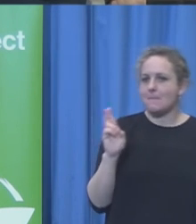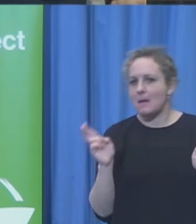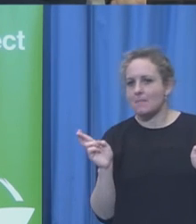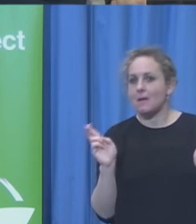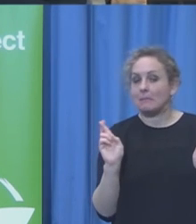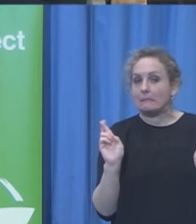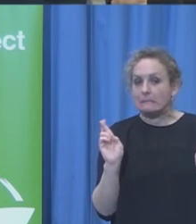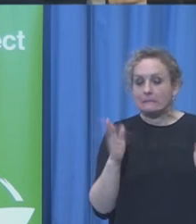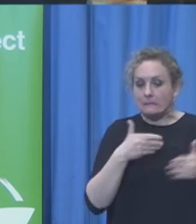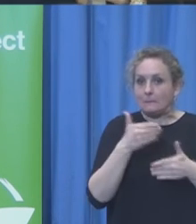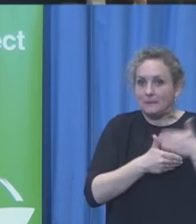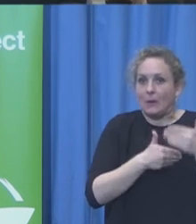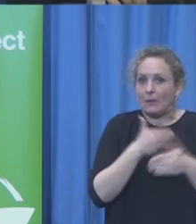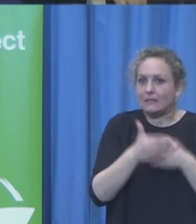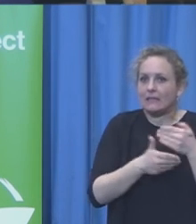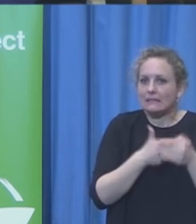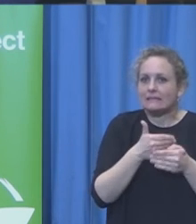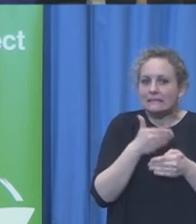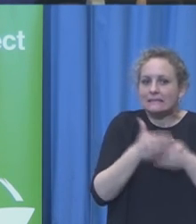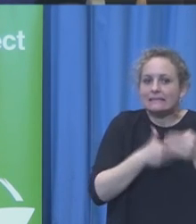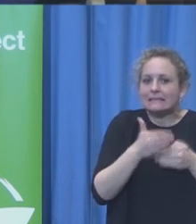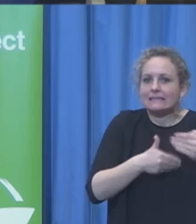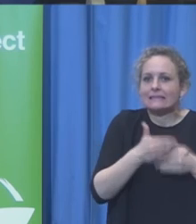be fulfilled. Thank you.